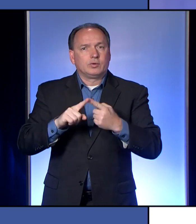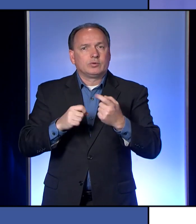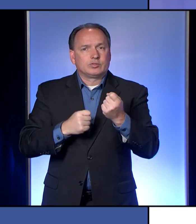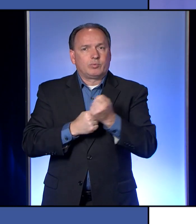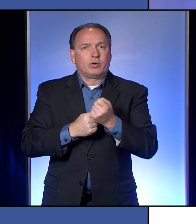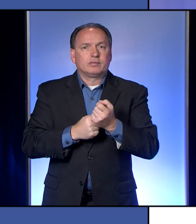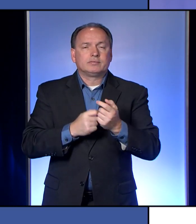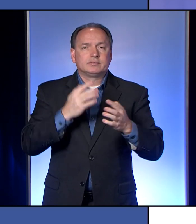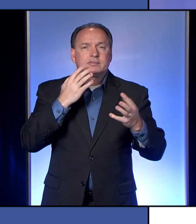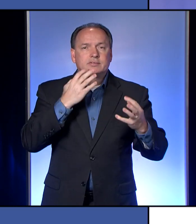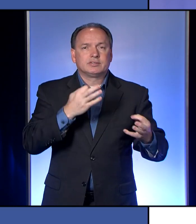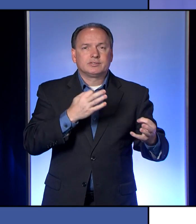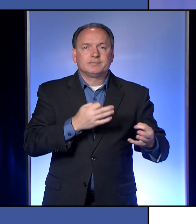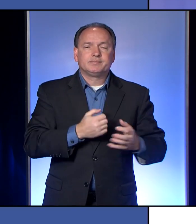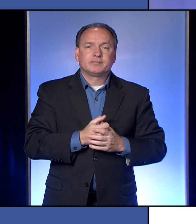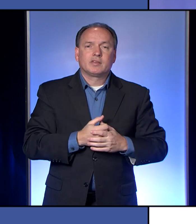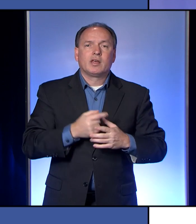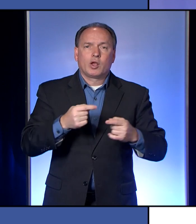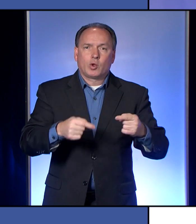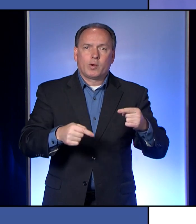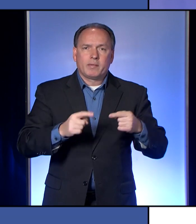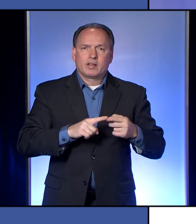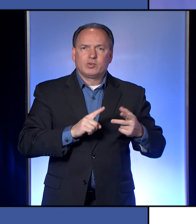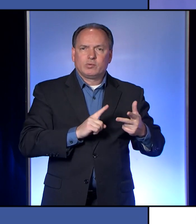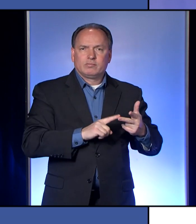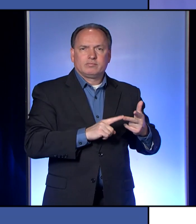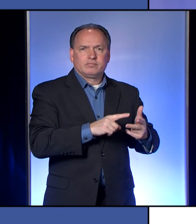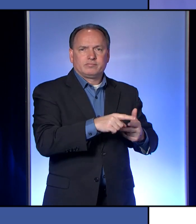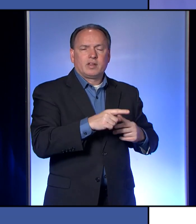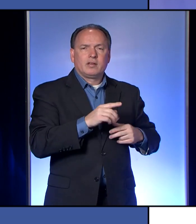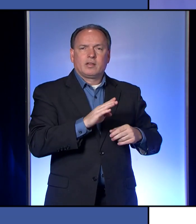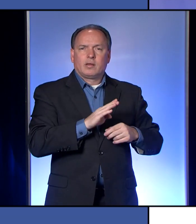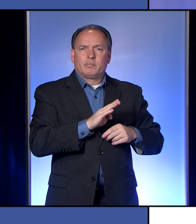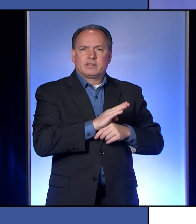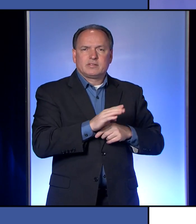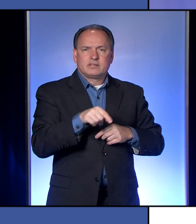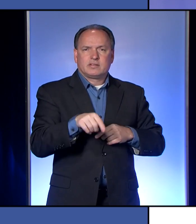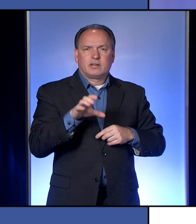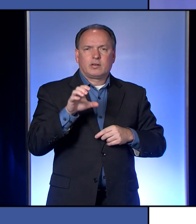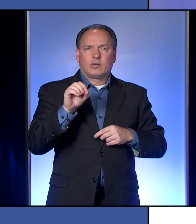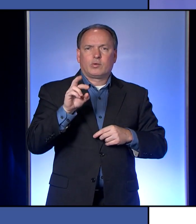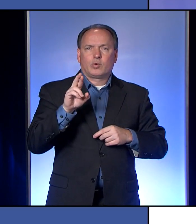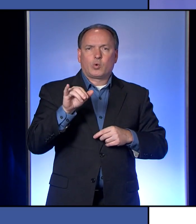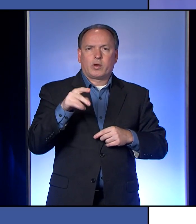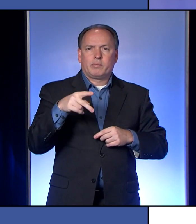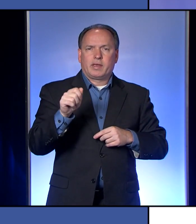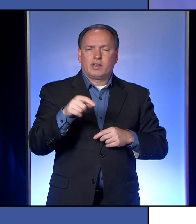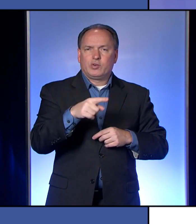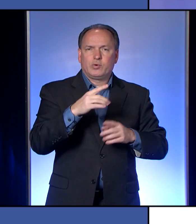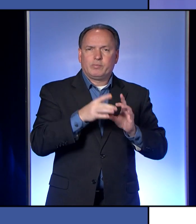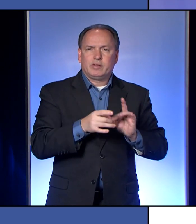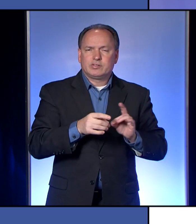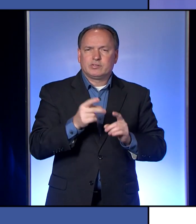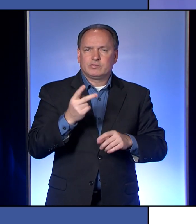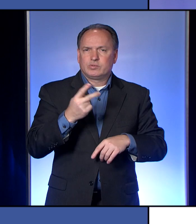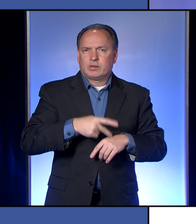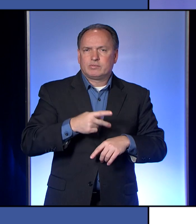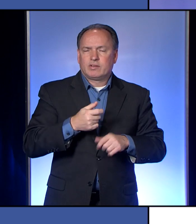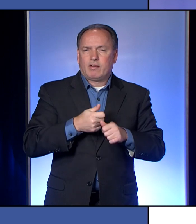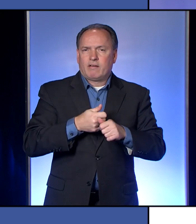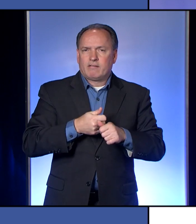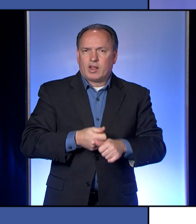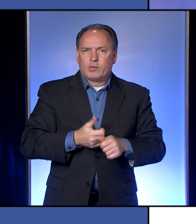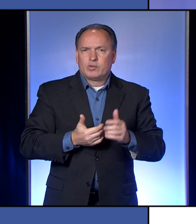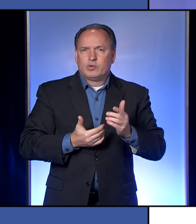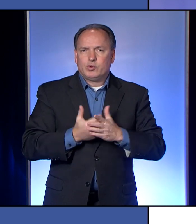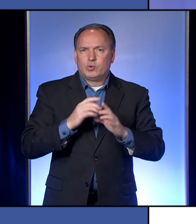And then going back to the Corey establishment, I just want to be clear again on what was said yesterday. You had mentioned a couple times following the